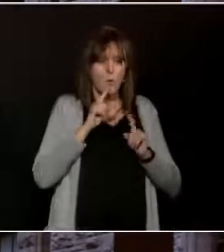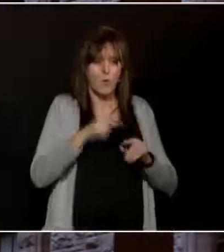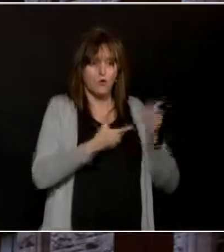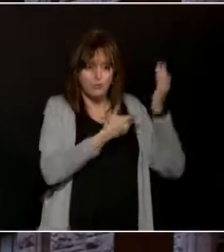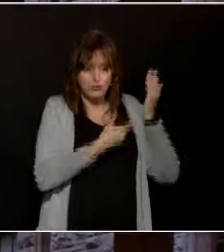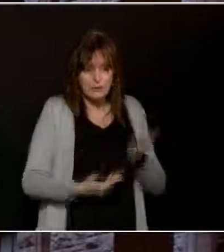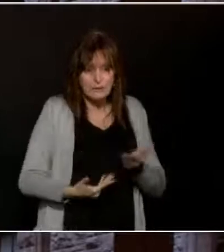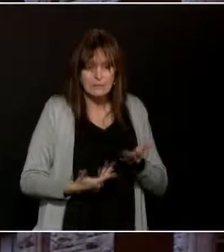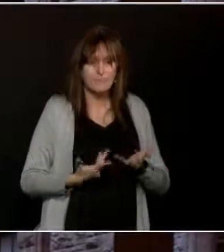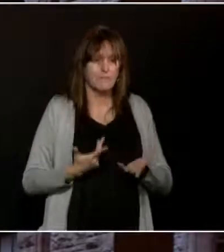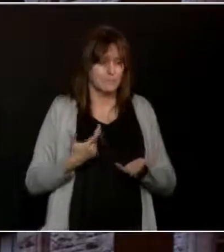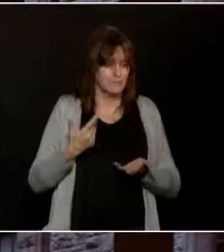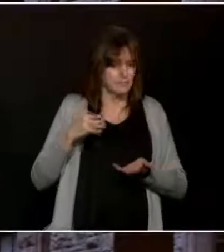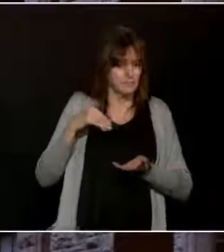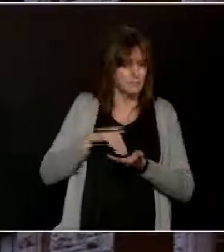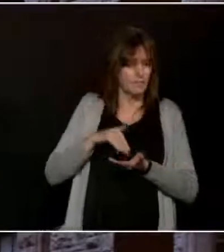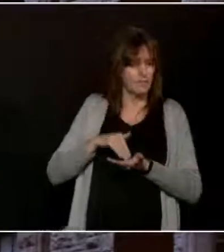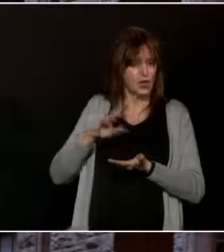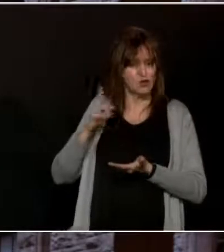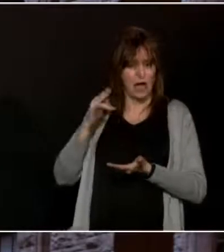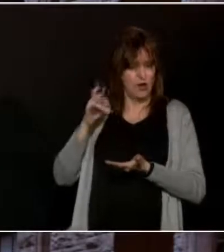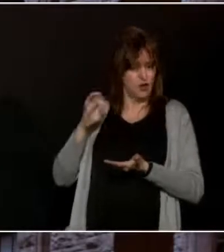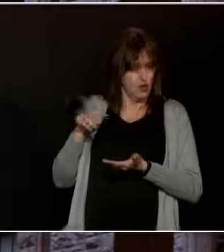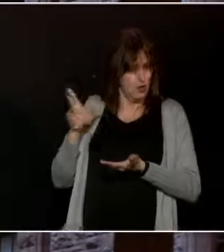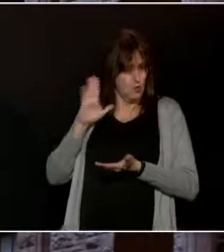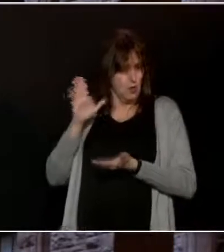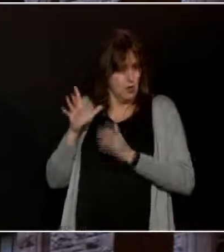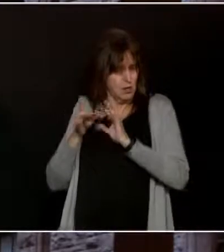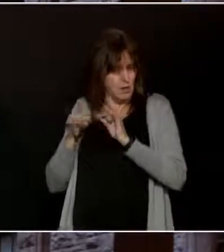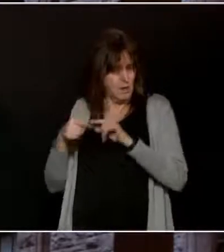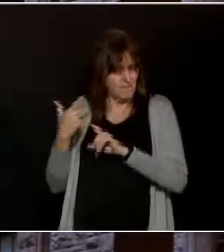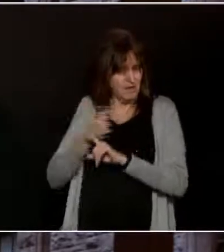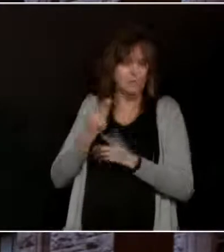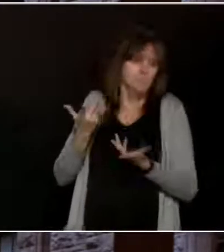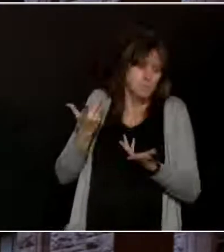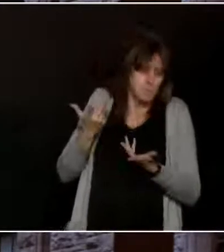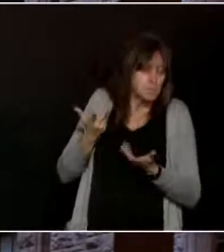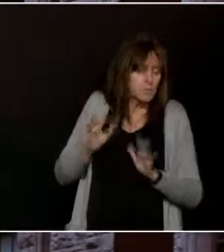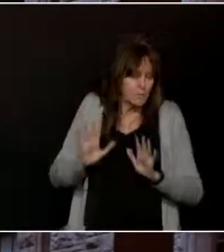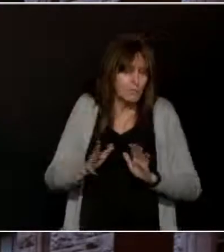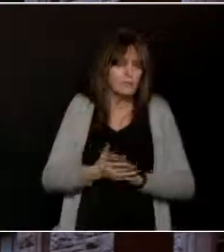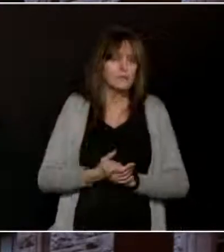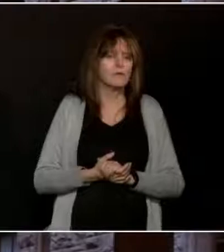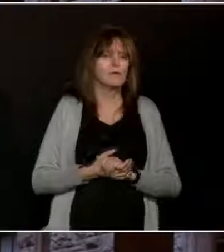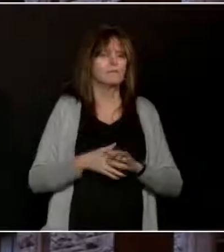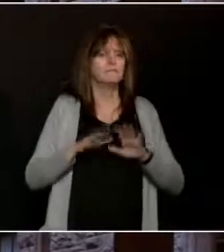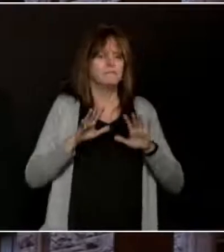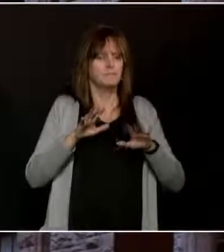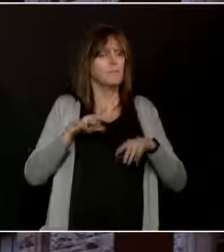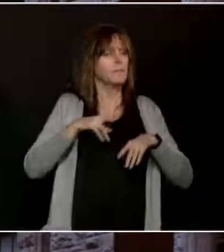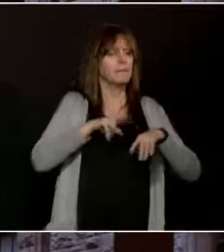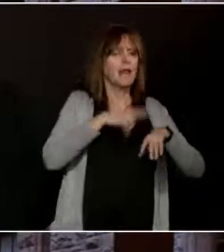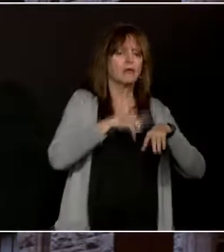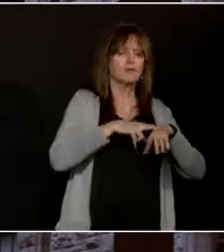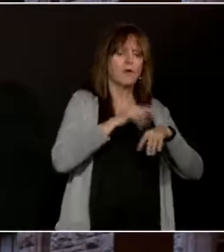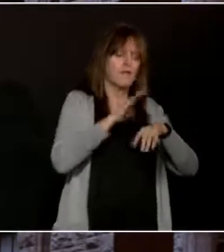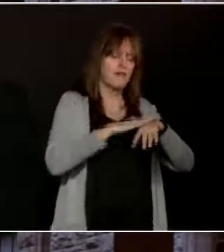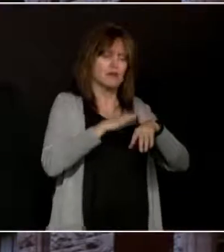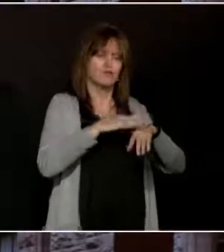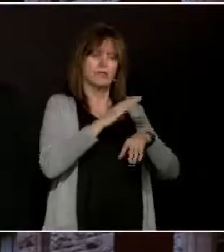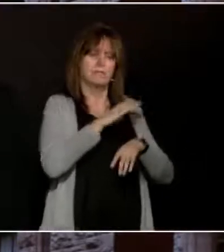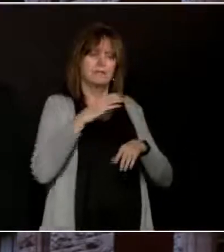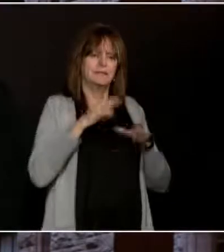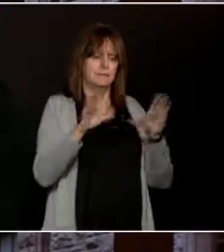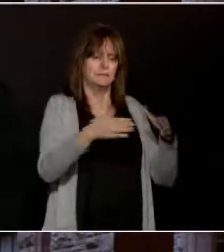comment to make on that. We also heard from the National Advisory Committee on Immunization, which is our scientific body, review body